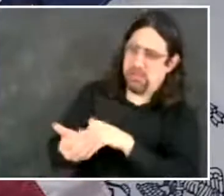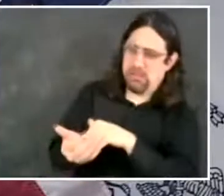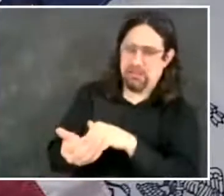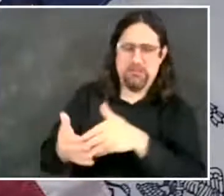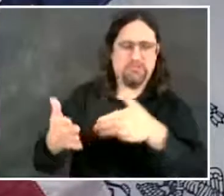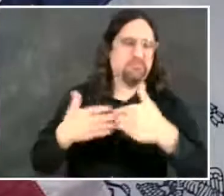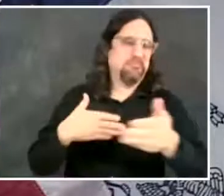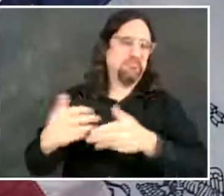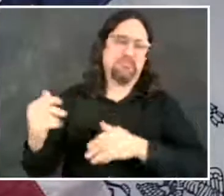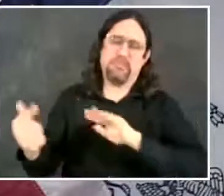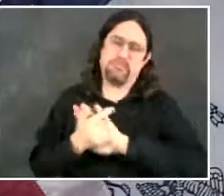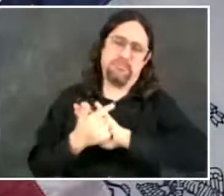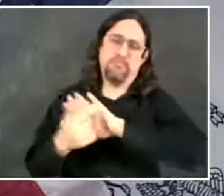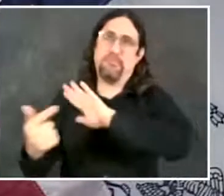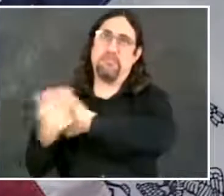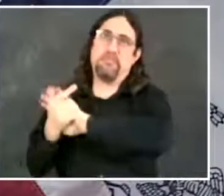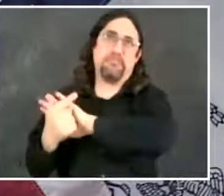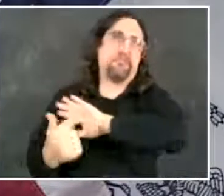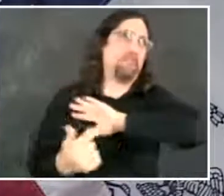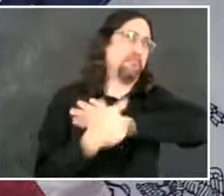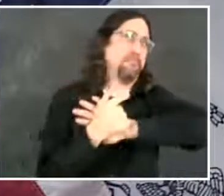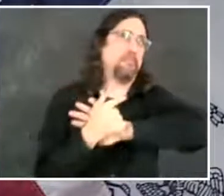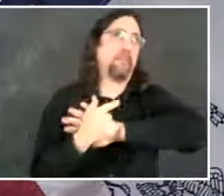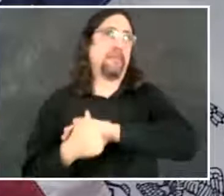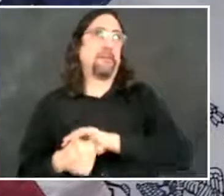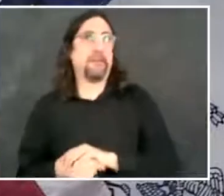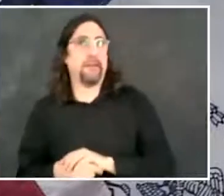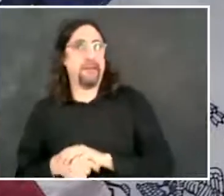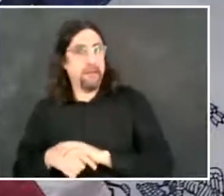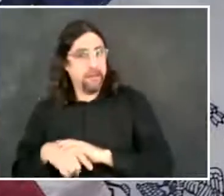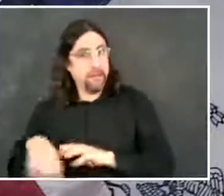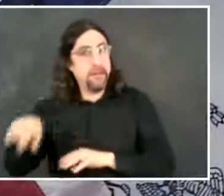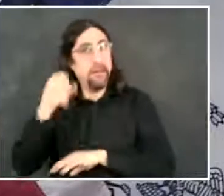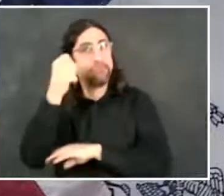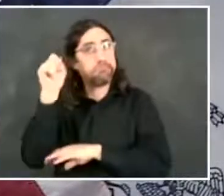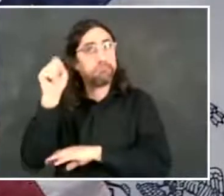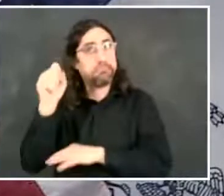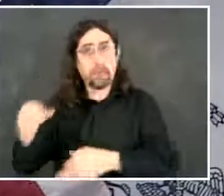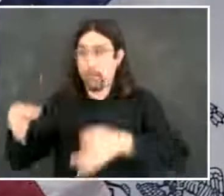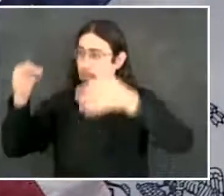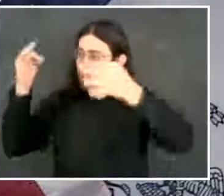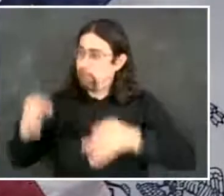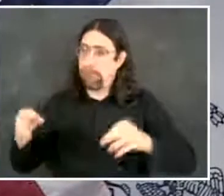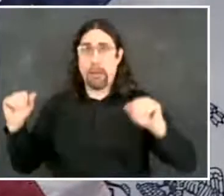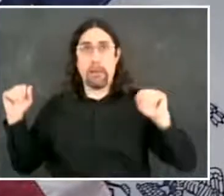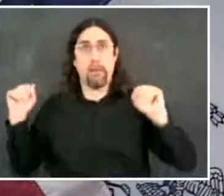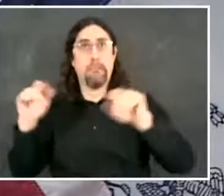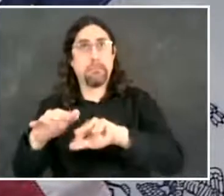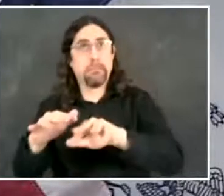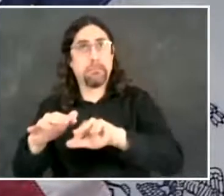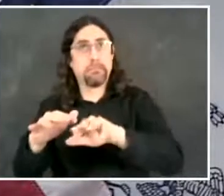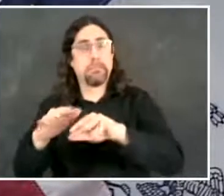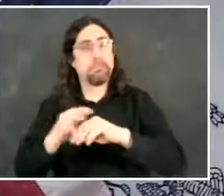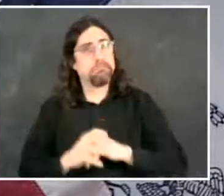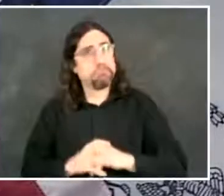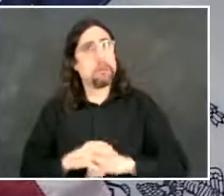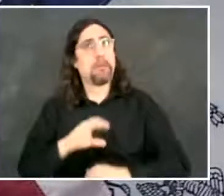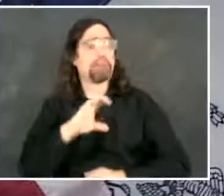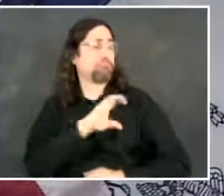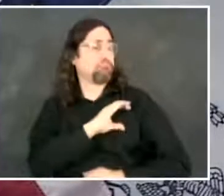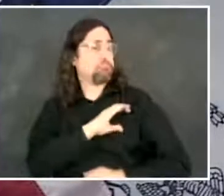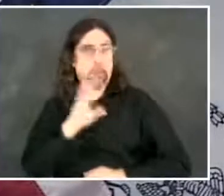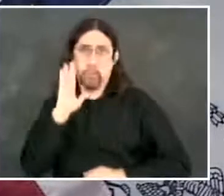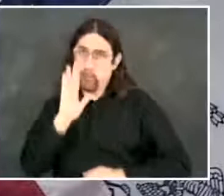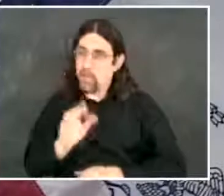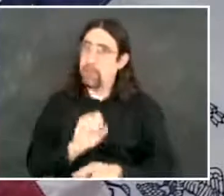NYPD is coming there to give you a summons, and if you resist, to arrest you, period, across all communities. So no, of course